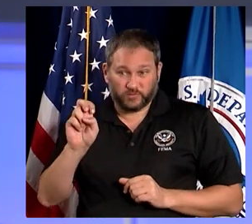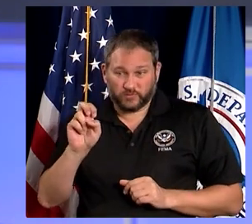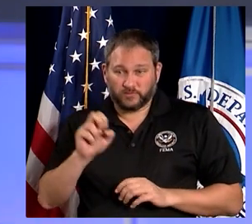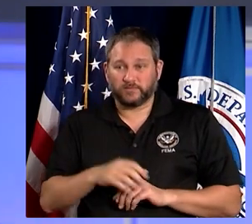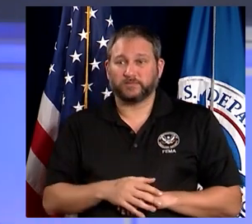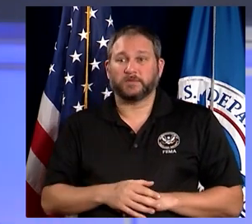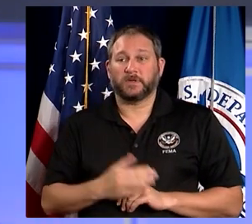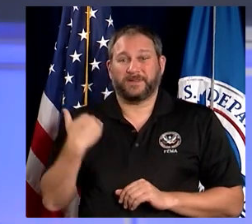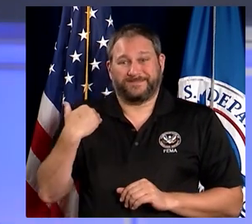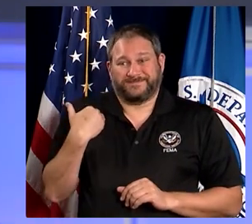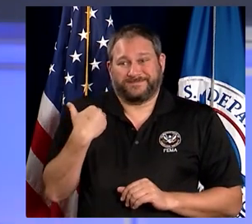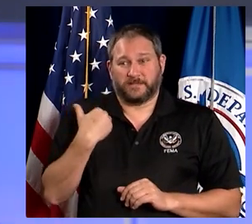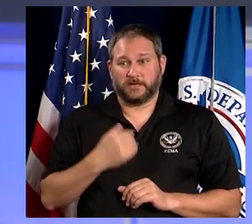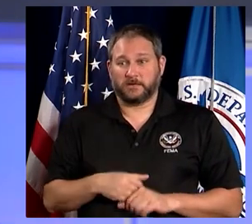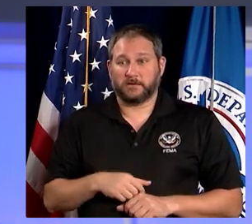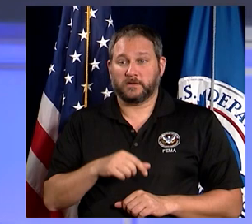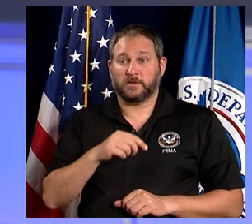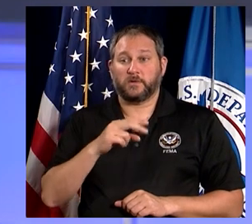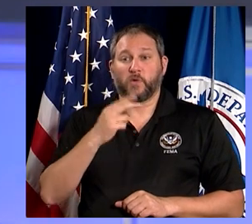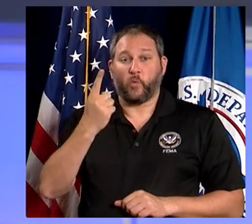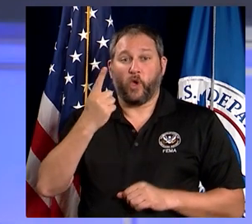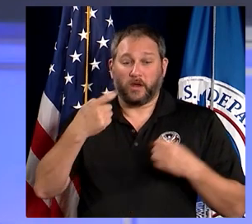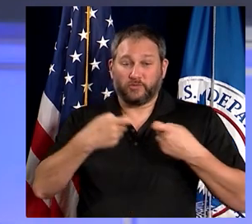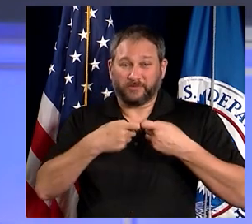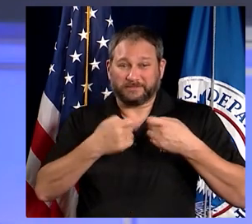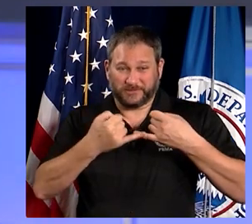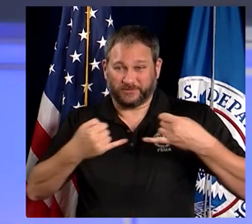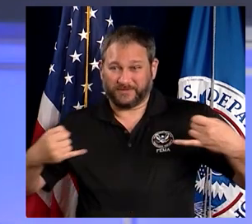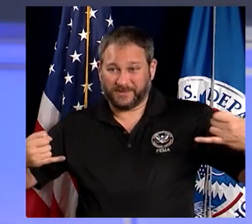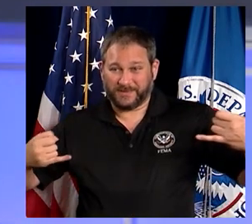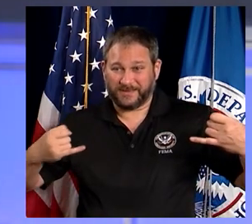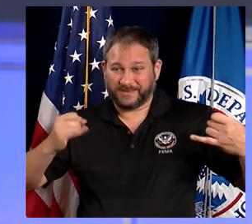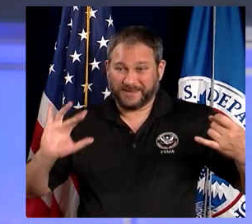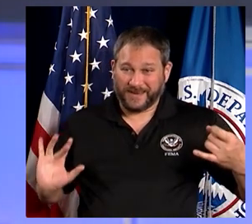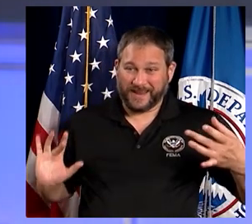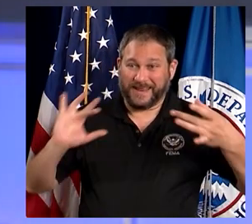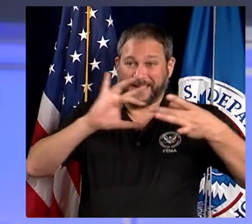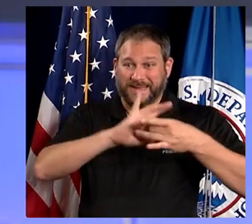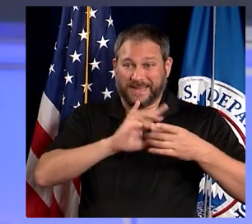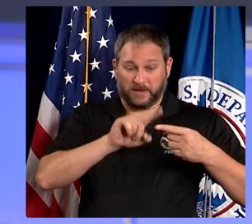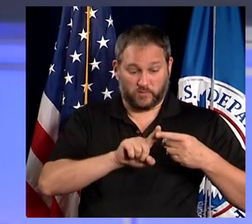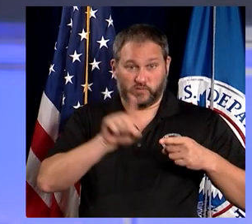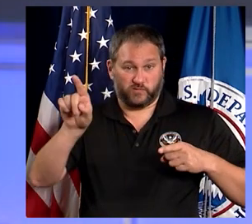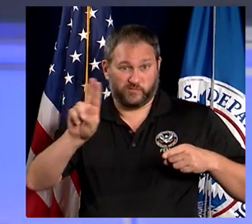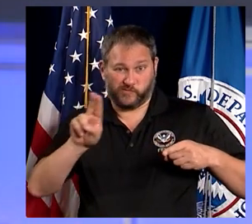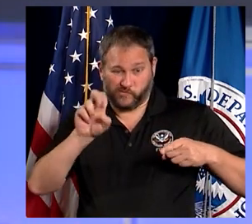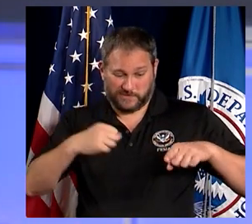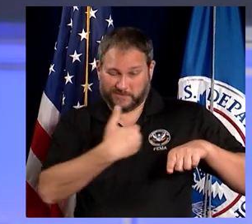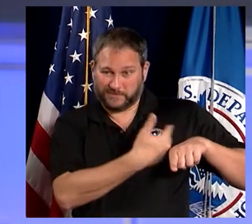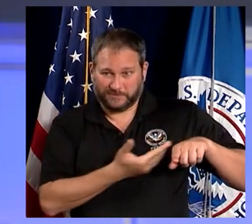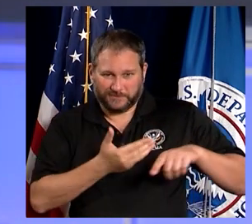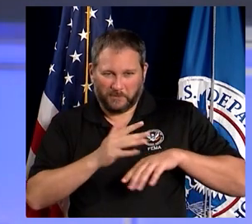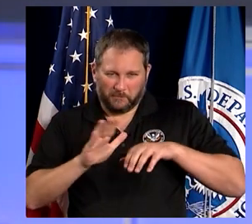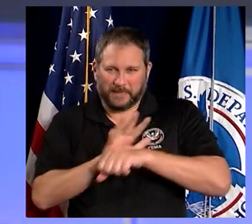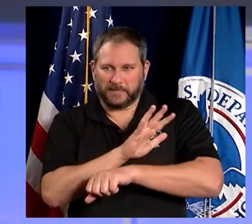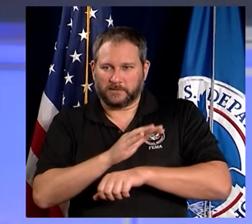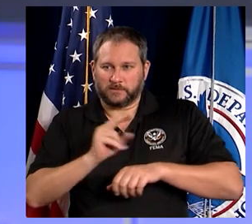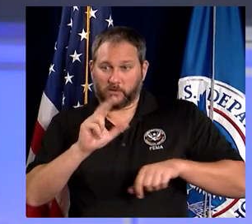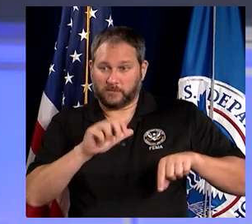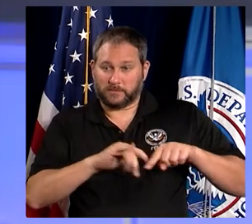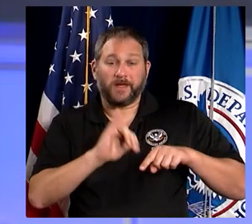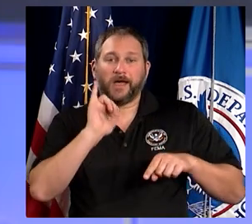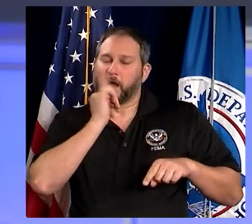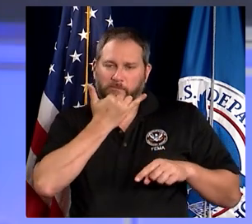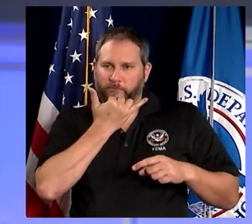single transmission line that connects the island to the rest of the country, there was a malfunction on the mainland, and Ocracoke had